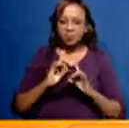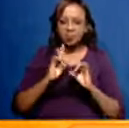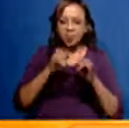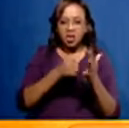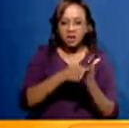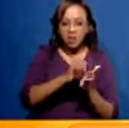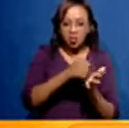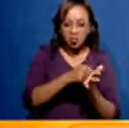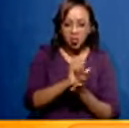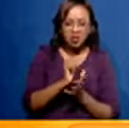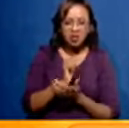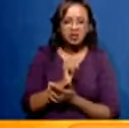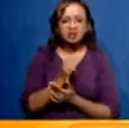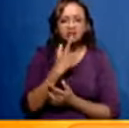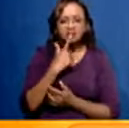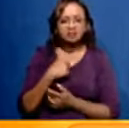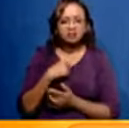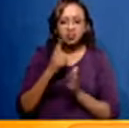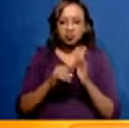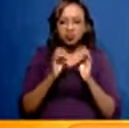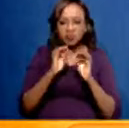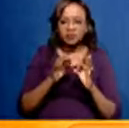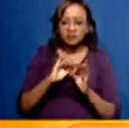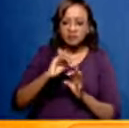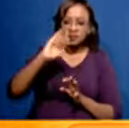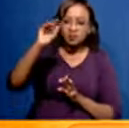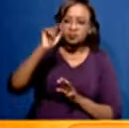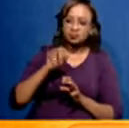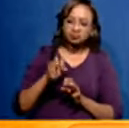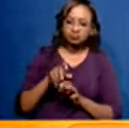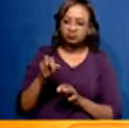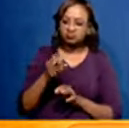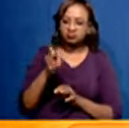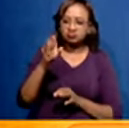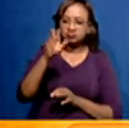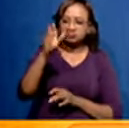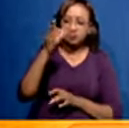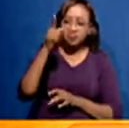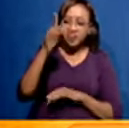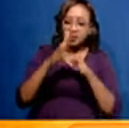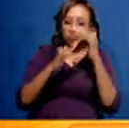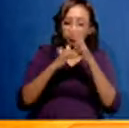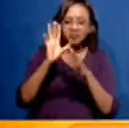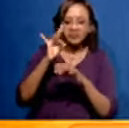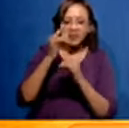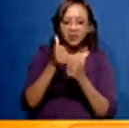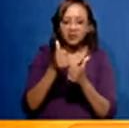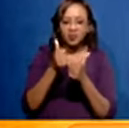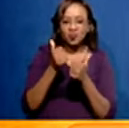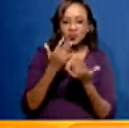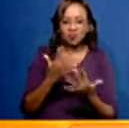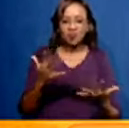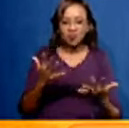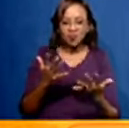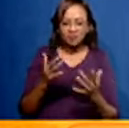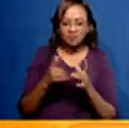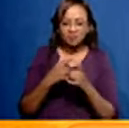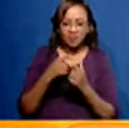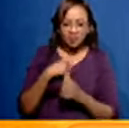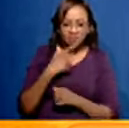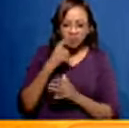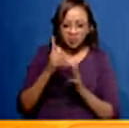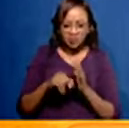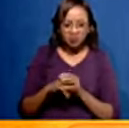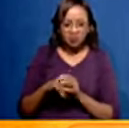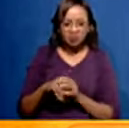me, if you climb a mountain, you find good things on top of them. And they said, one of which, what